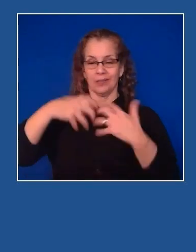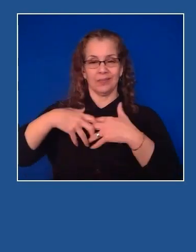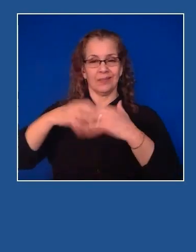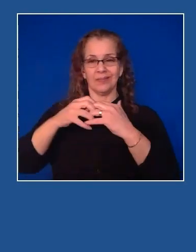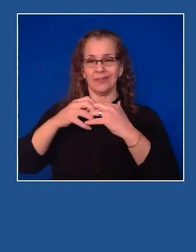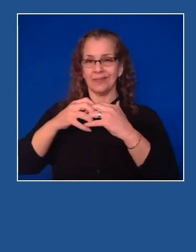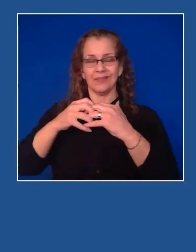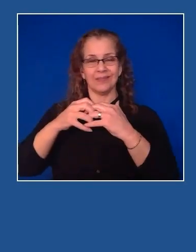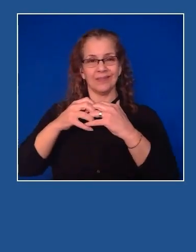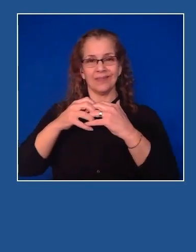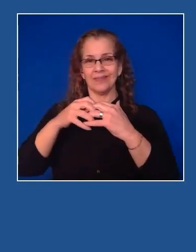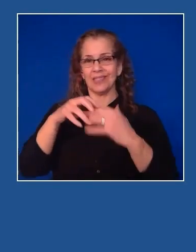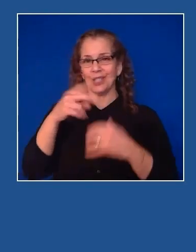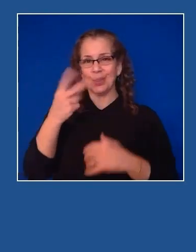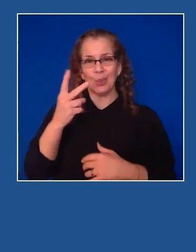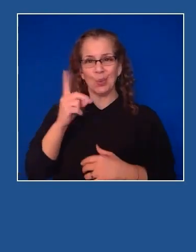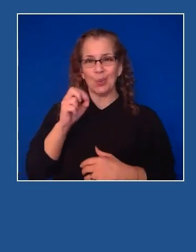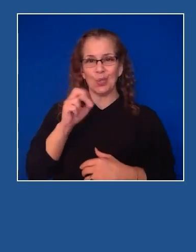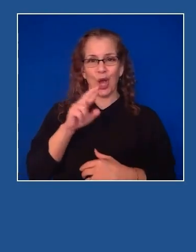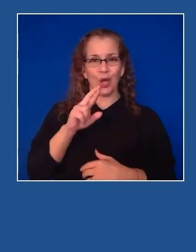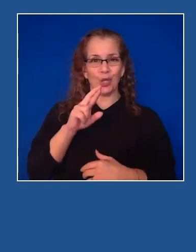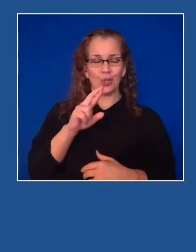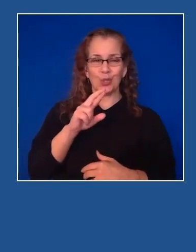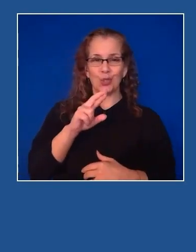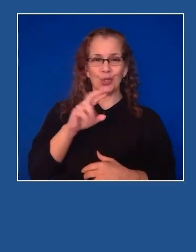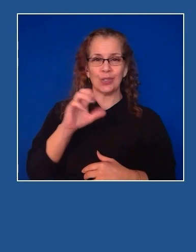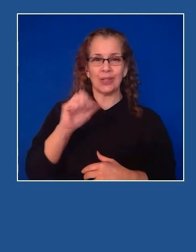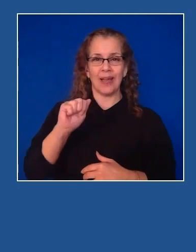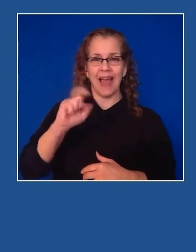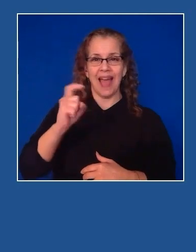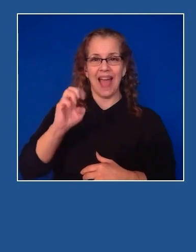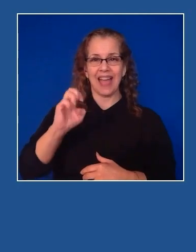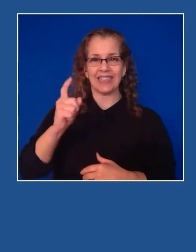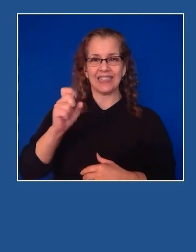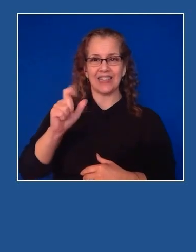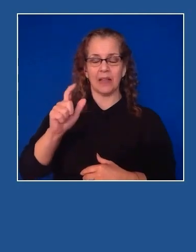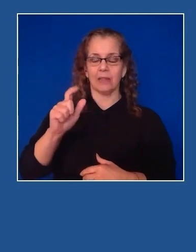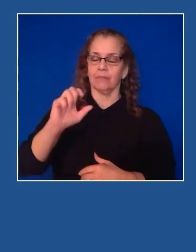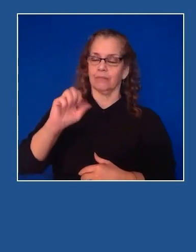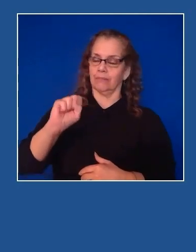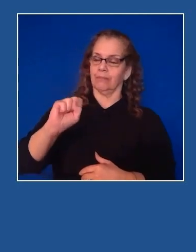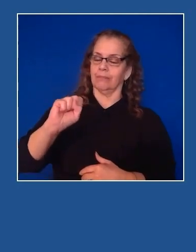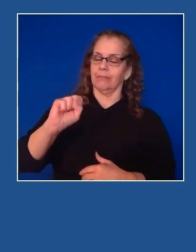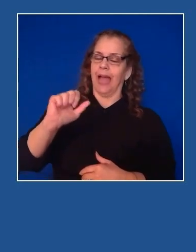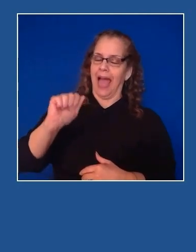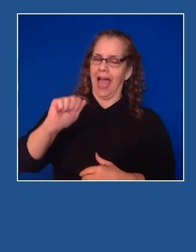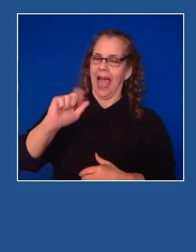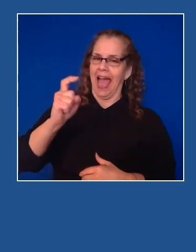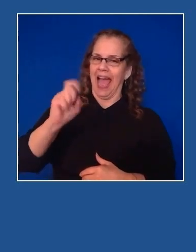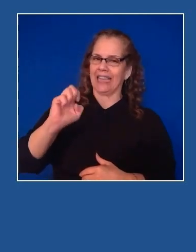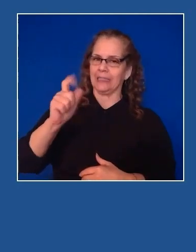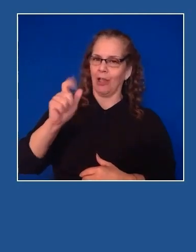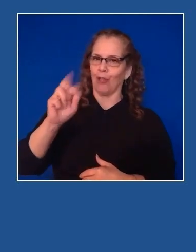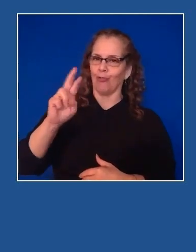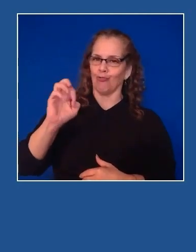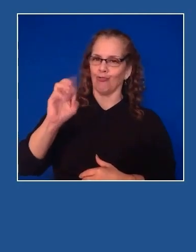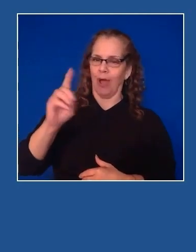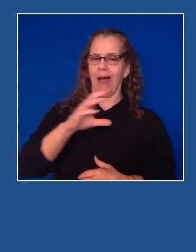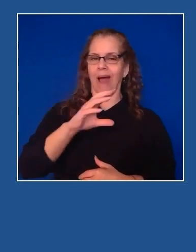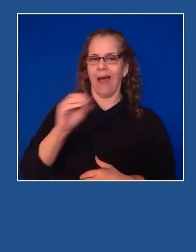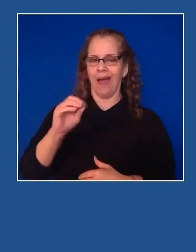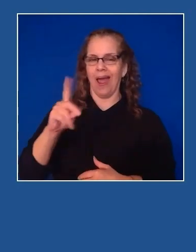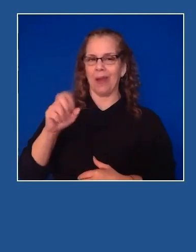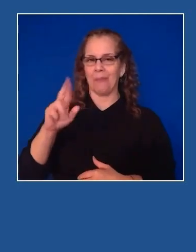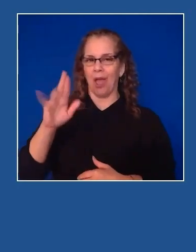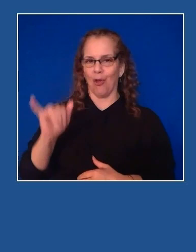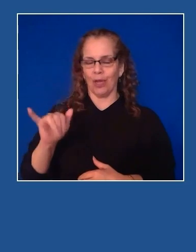Axelrod and Perry Hoffman, and I've been really delighted to participate or just attend this conference most of the